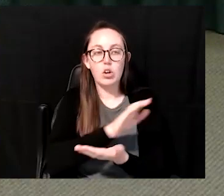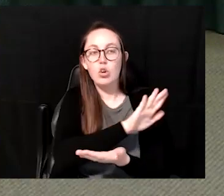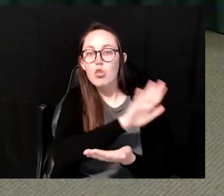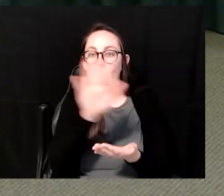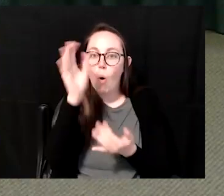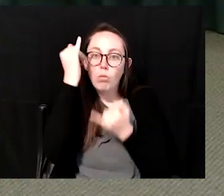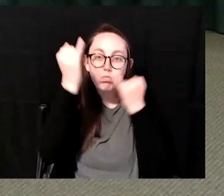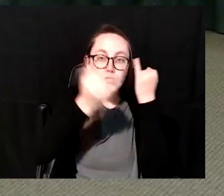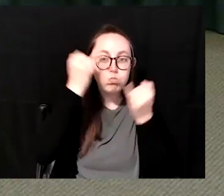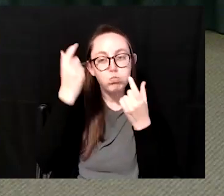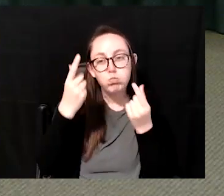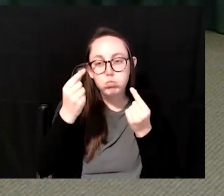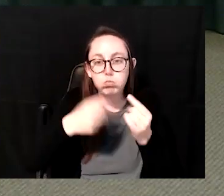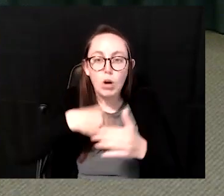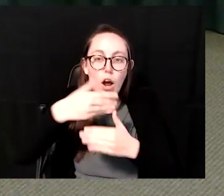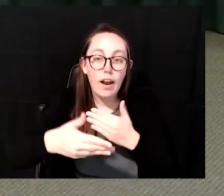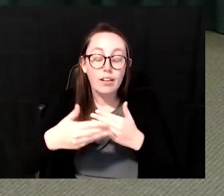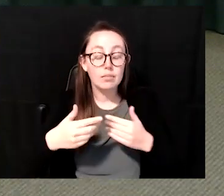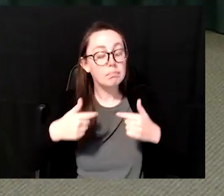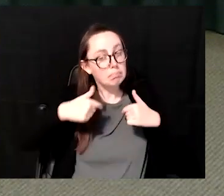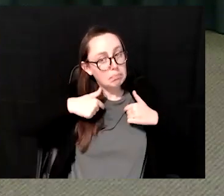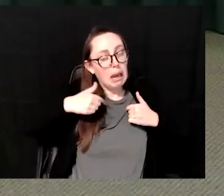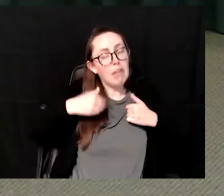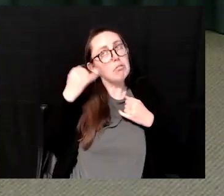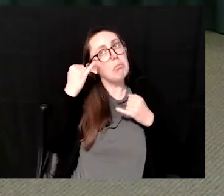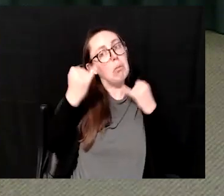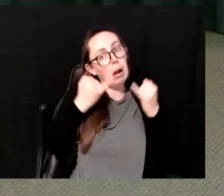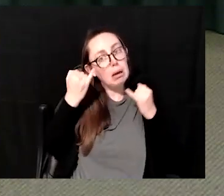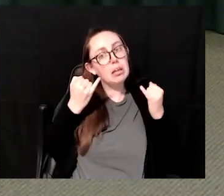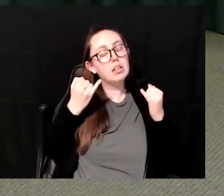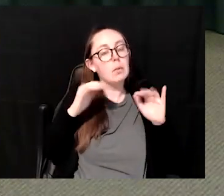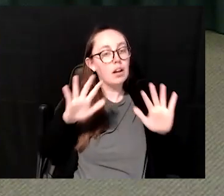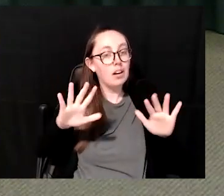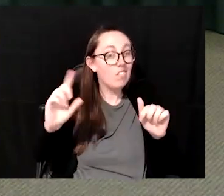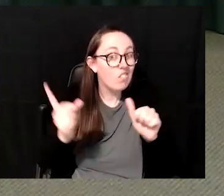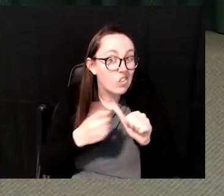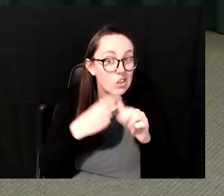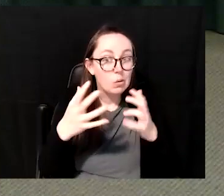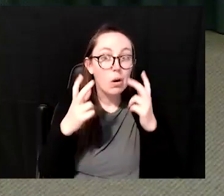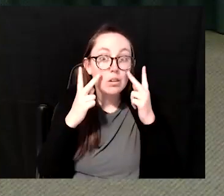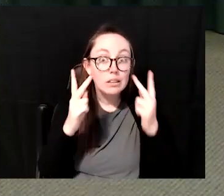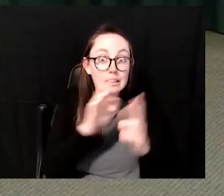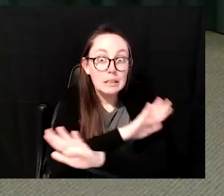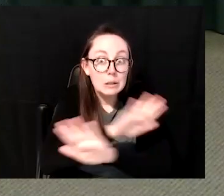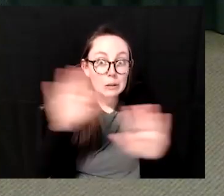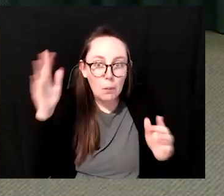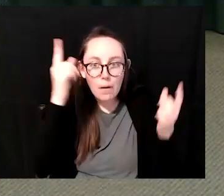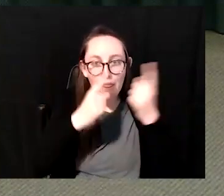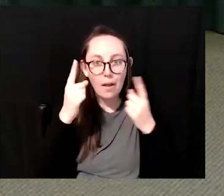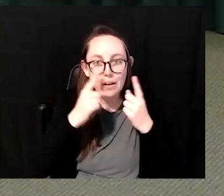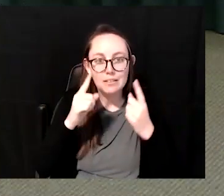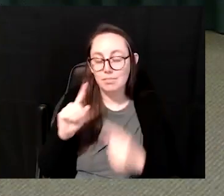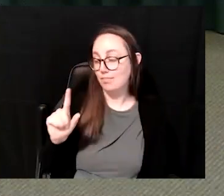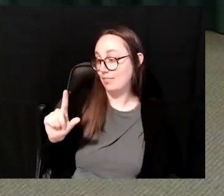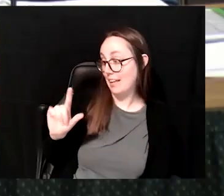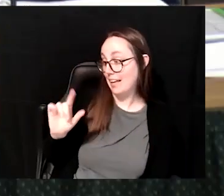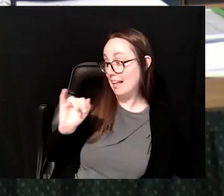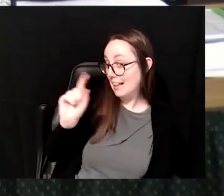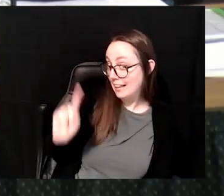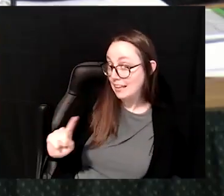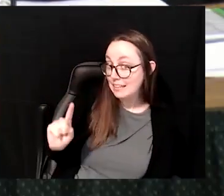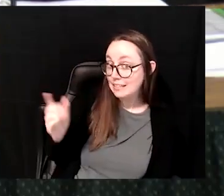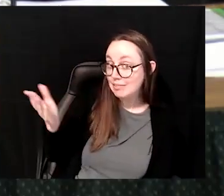have some thoughts myself but I will leave it uh to board members first list I see hand yes the Invisible Hand the invisible hands